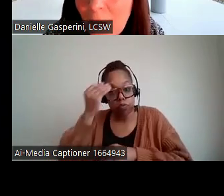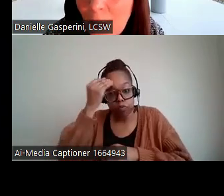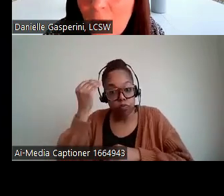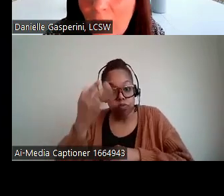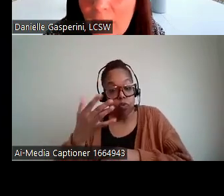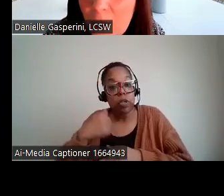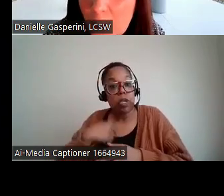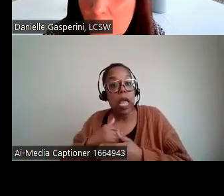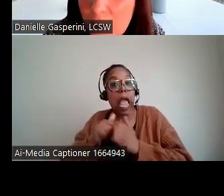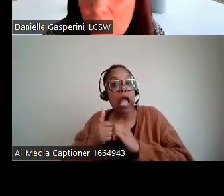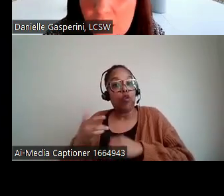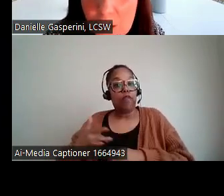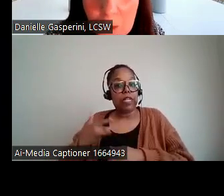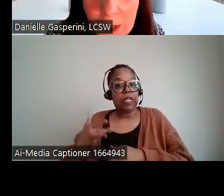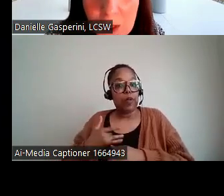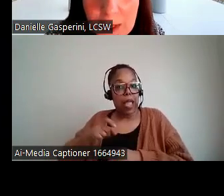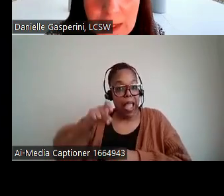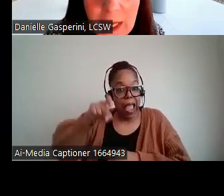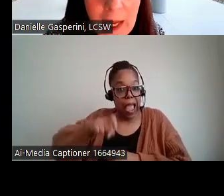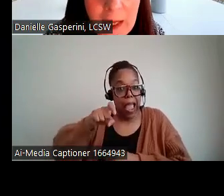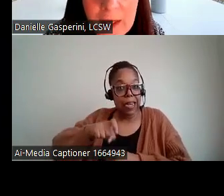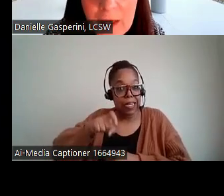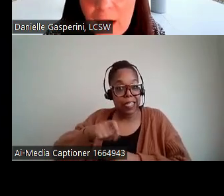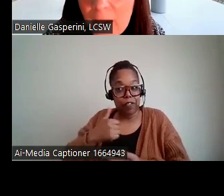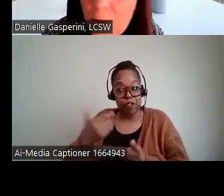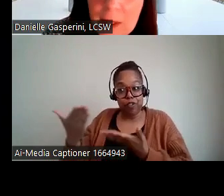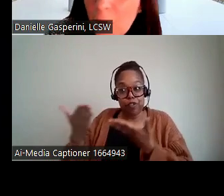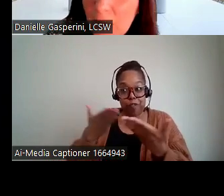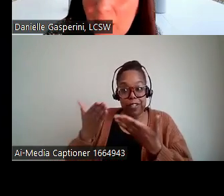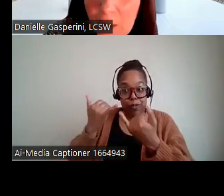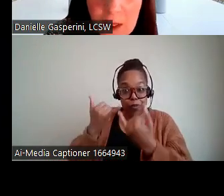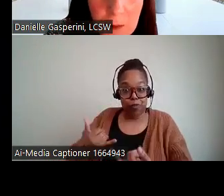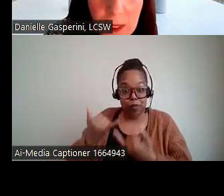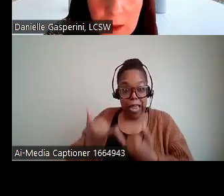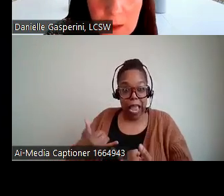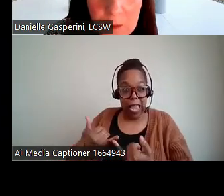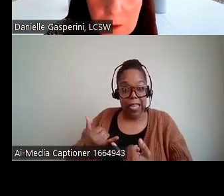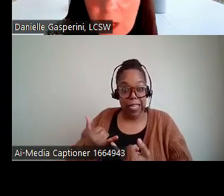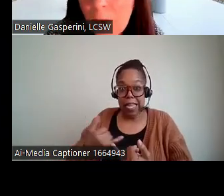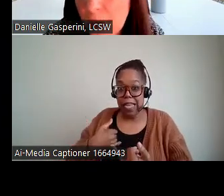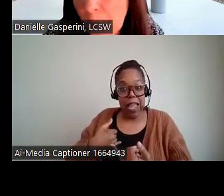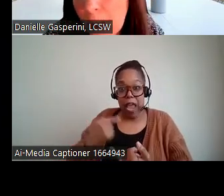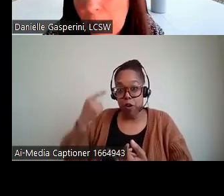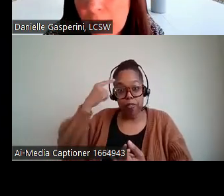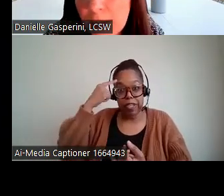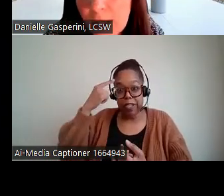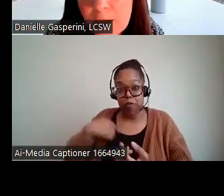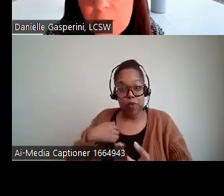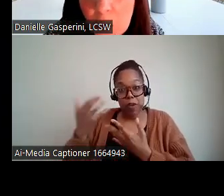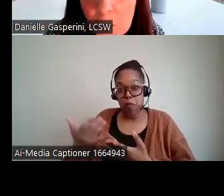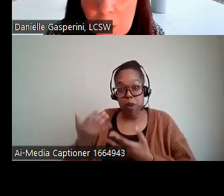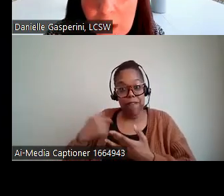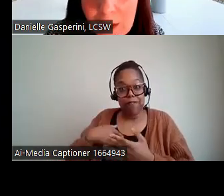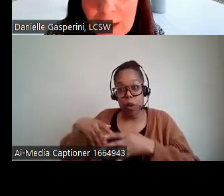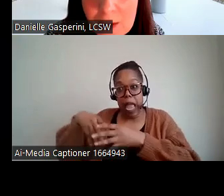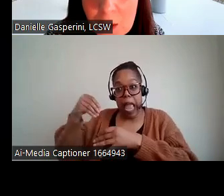right now. I need those services for my child today. I really don't think that we can wait for an outpatient appointment. It's